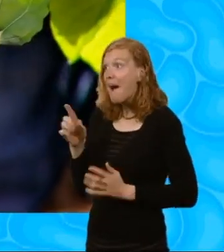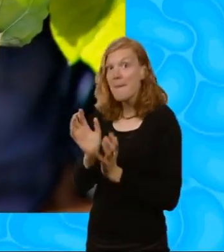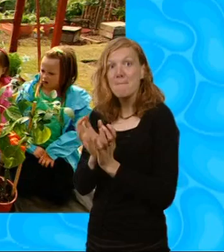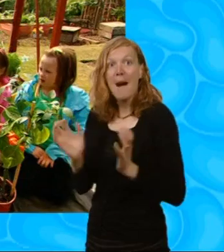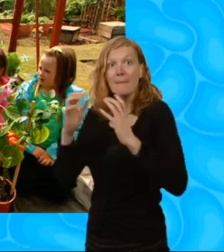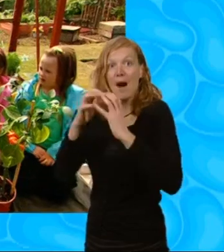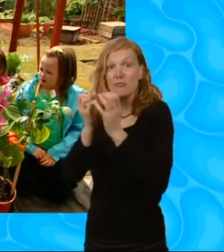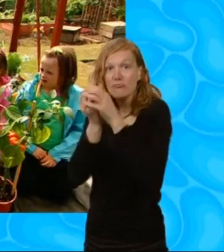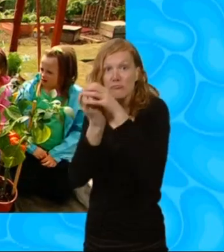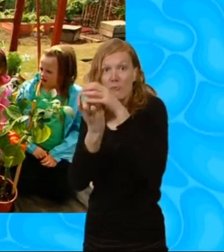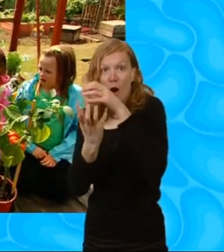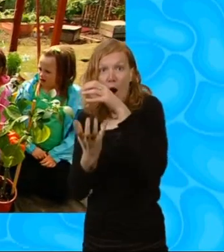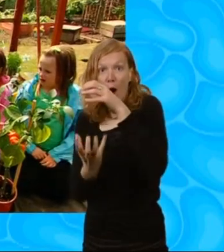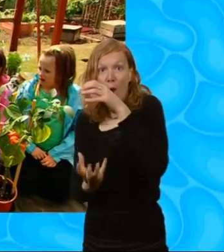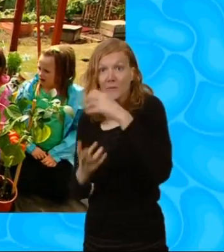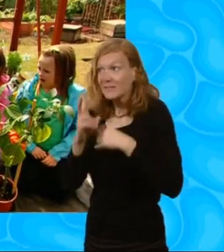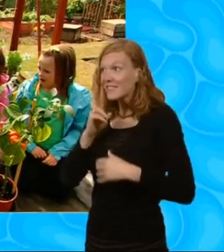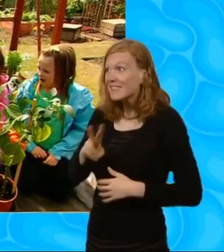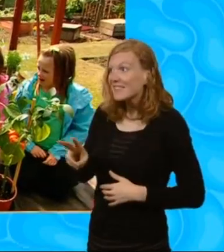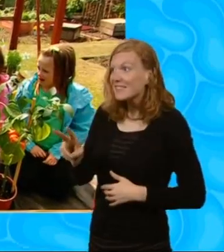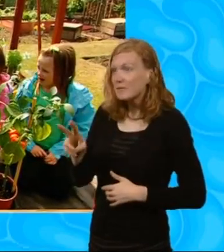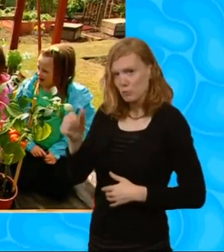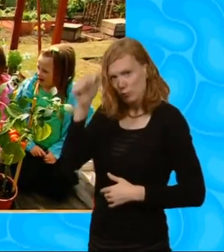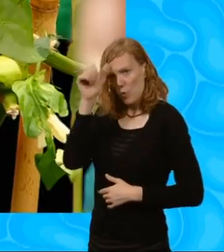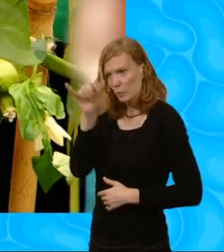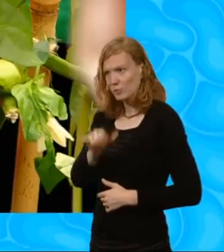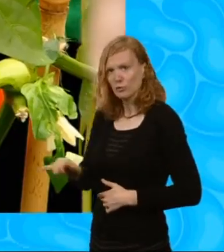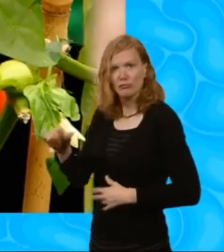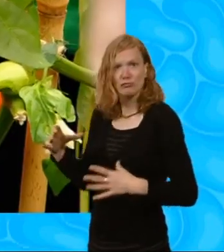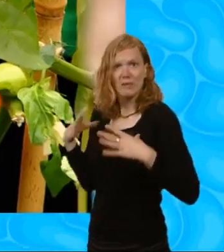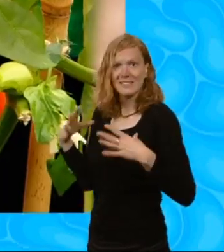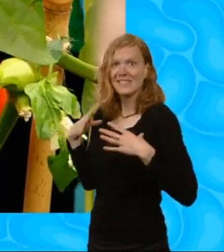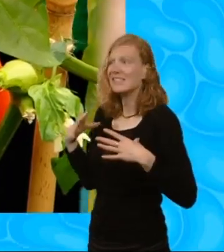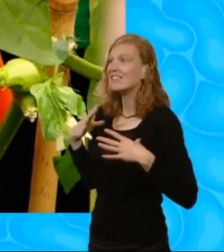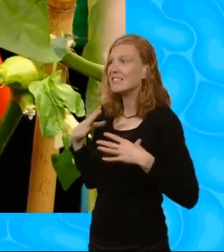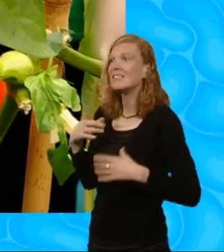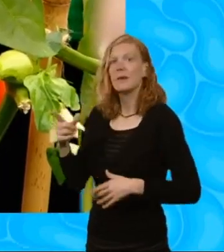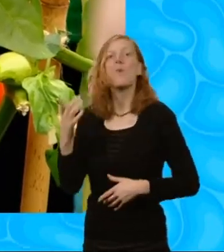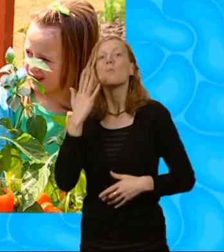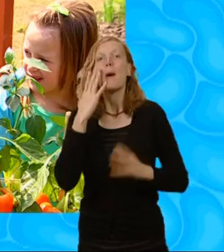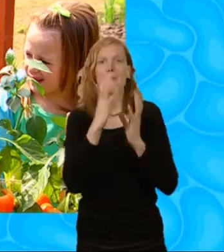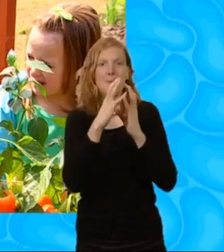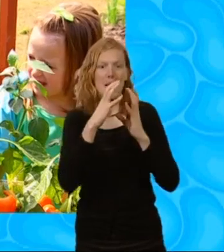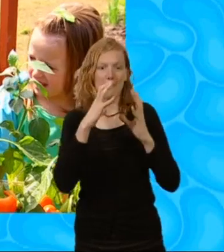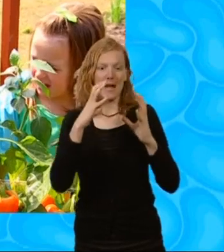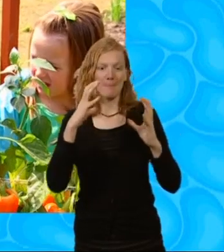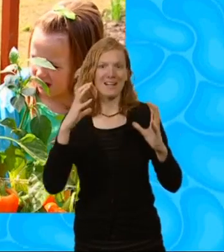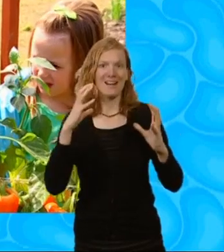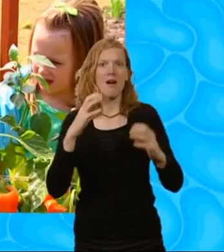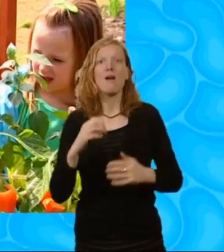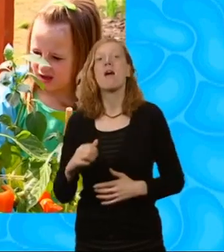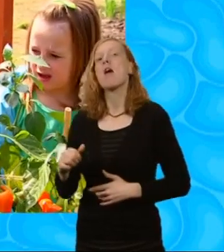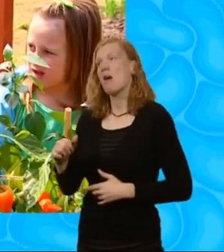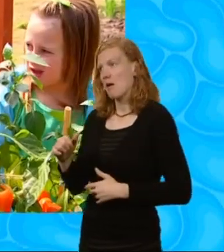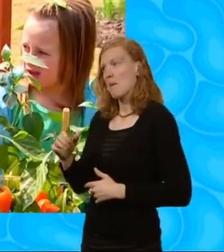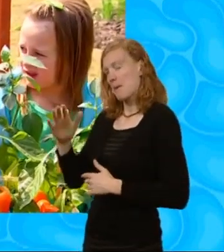Can everyone see my peppers growing? Can you see them on my plants? So when do you think that these ones will be ready to pick? When they're really